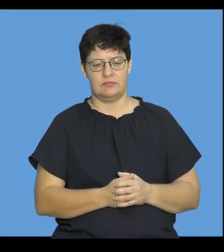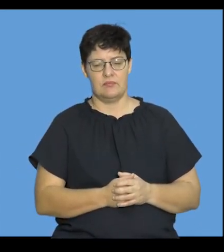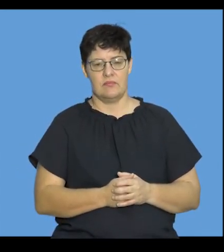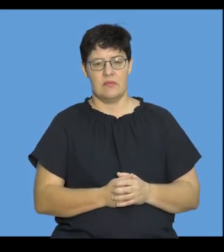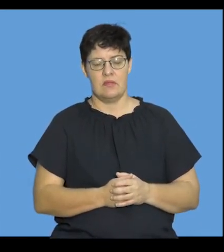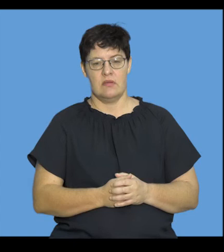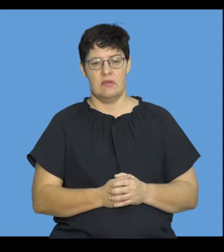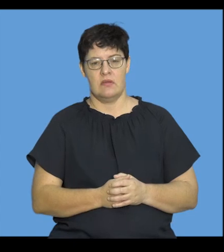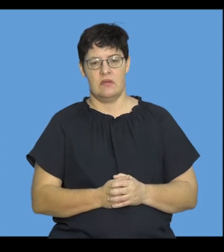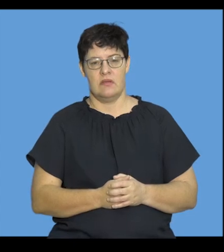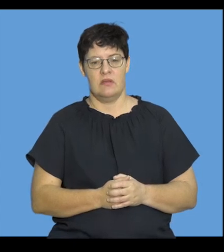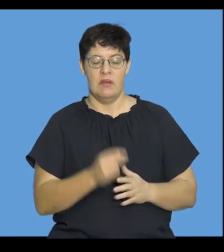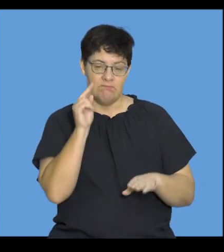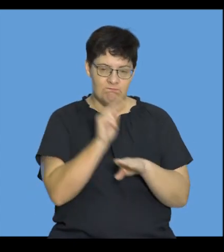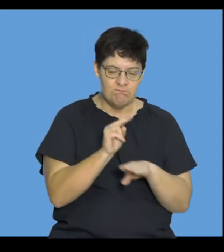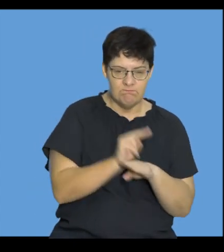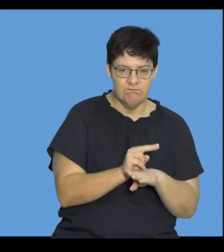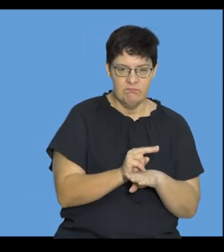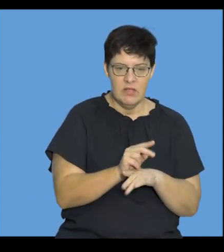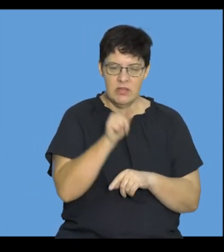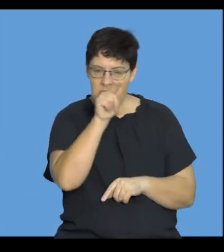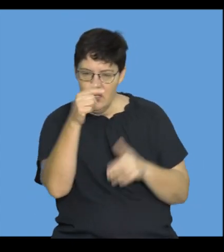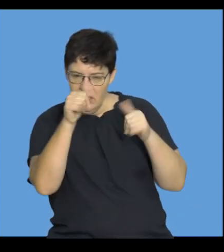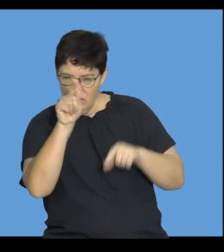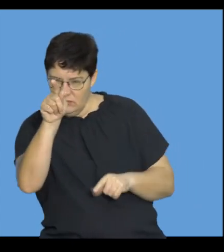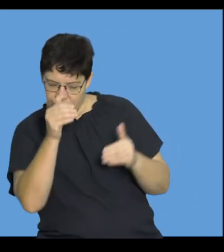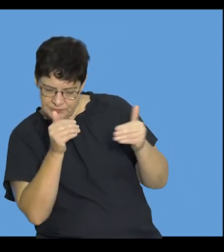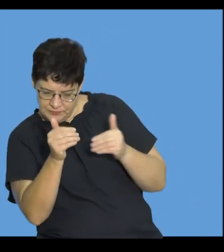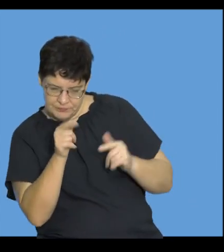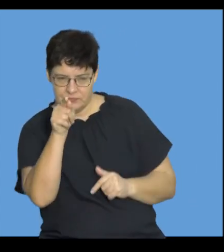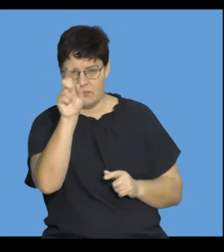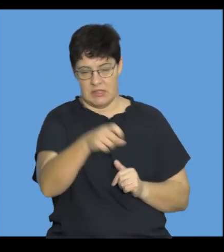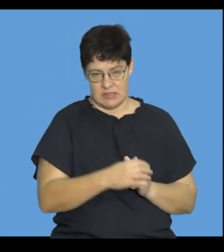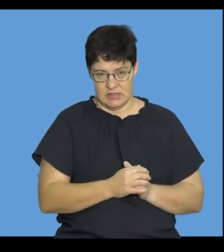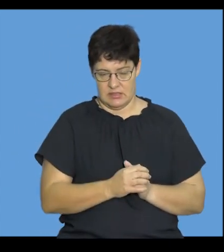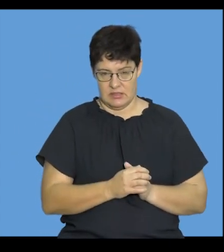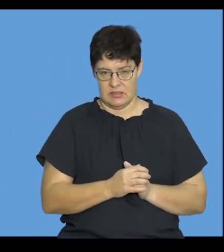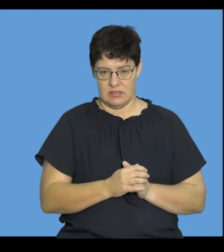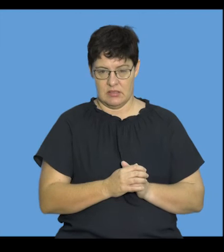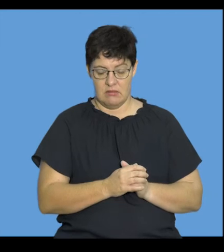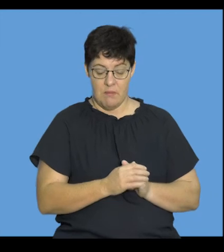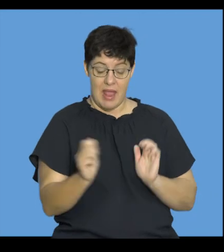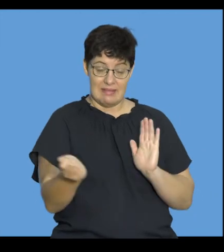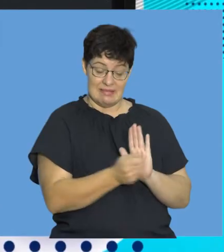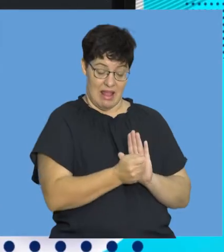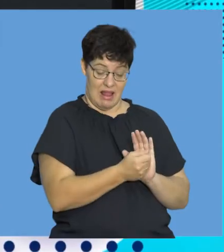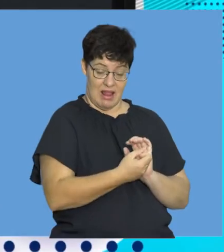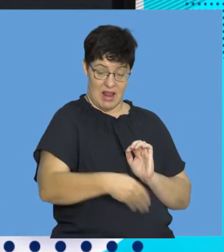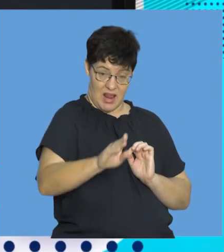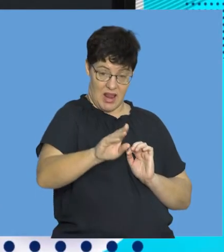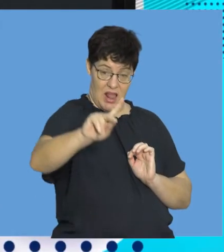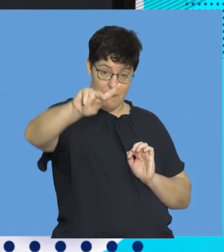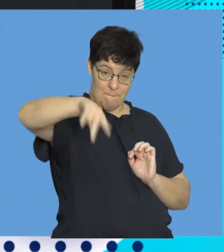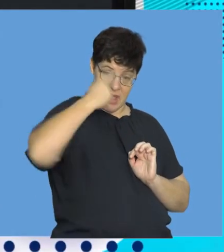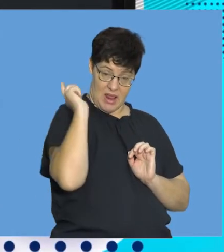also have to maintain and monitor the debtor's account. So, meaning, once you sell on credit, you'll now have